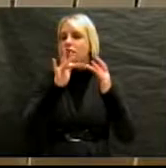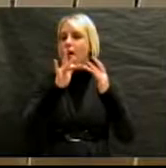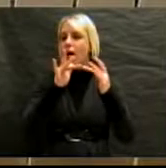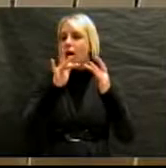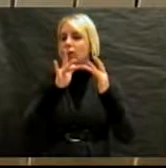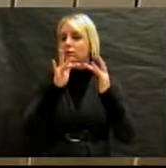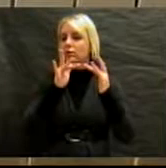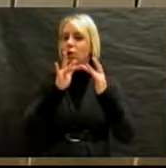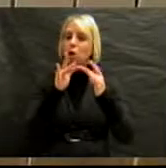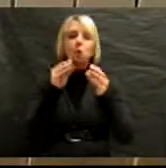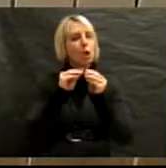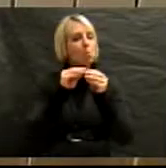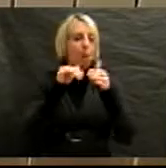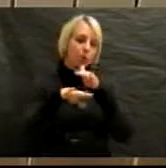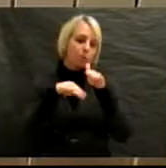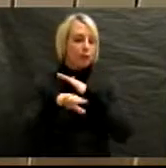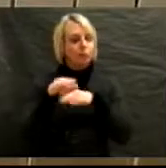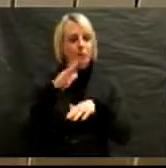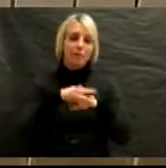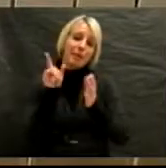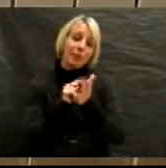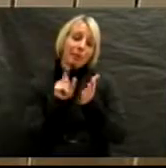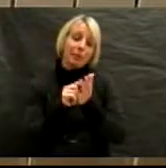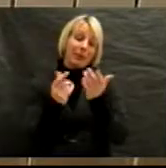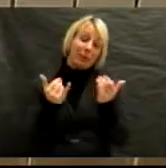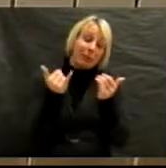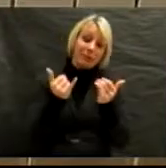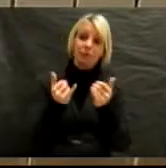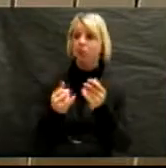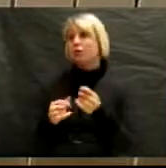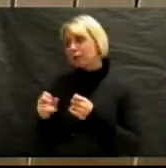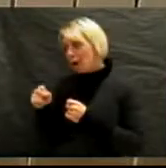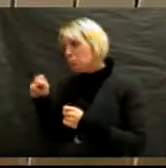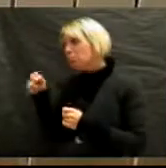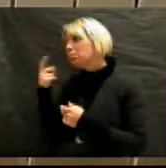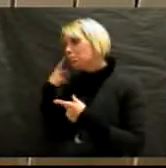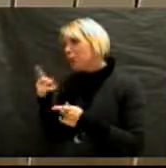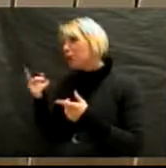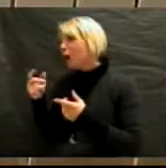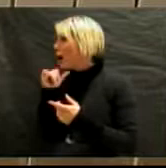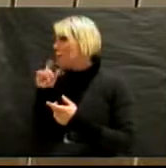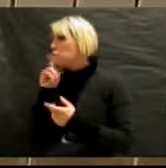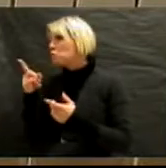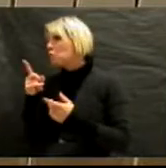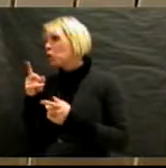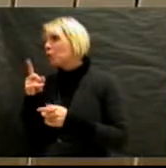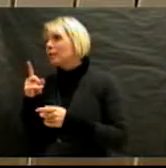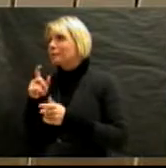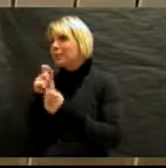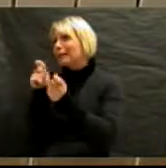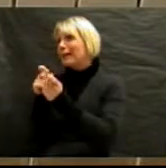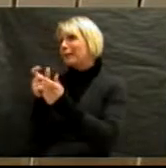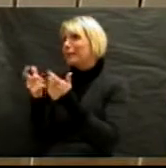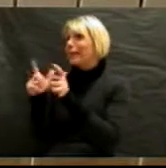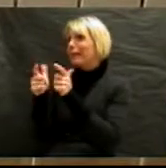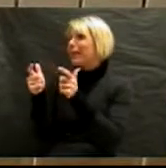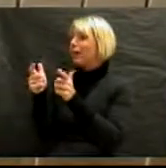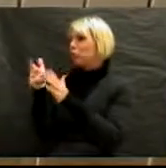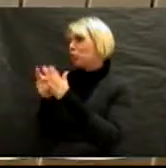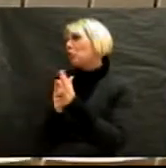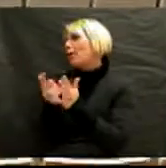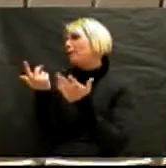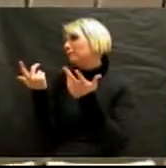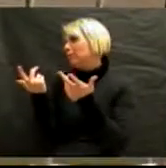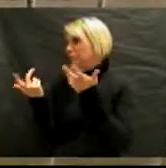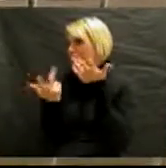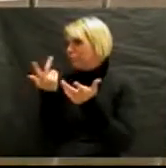people- yeah, I'm not sure exactly what the language is. But anyway, at the moment, I'm not sure that we know of that, and I would not be inclined to change